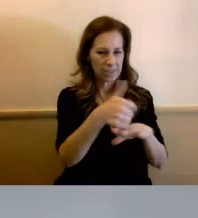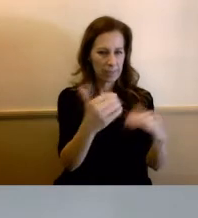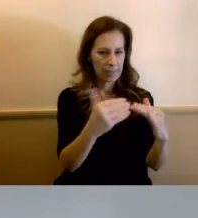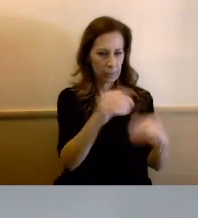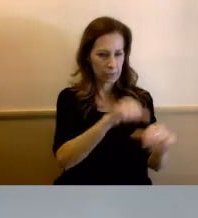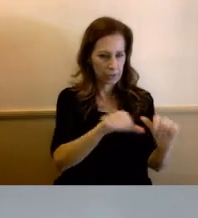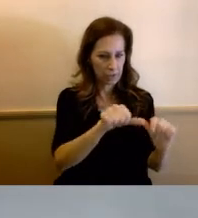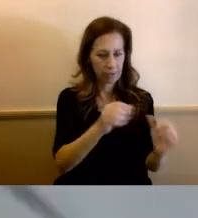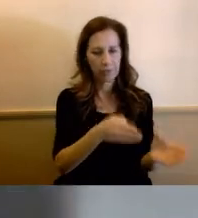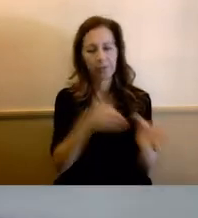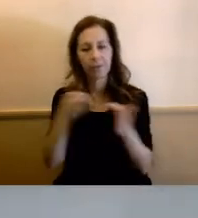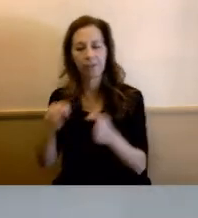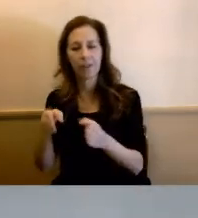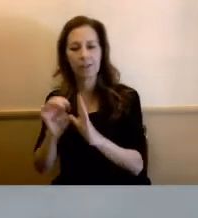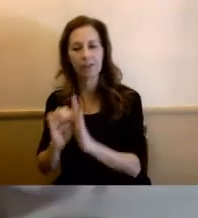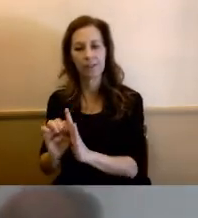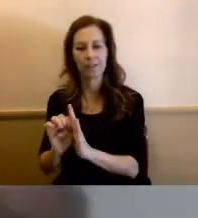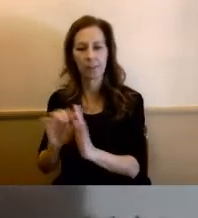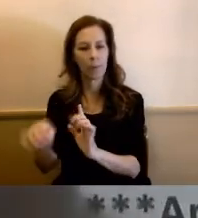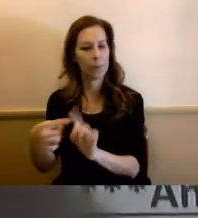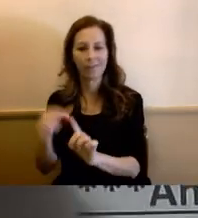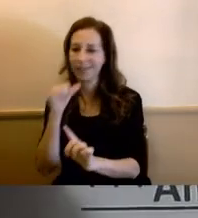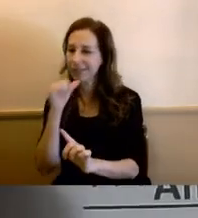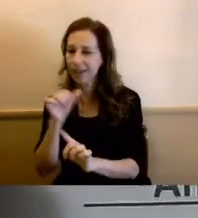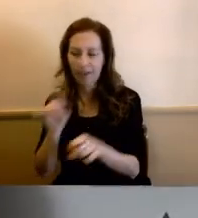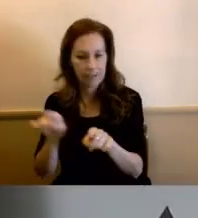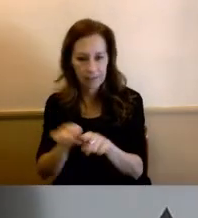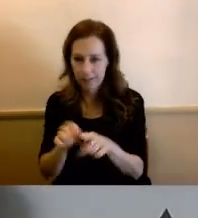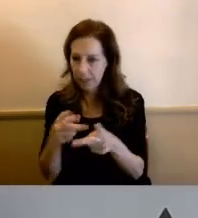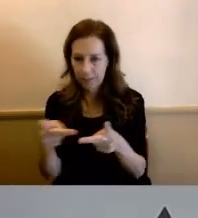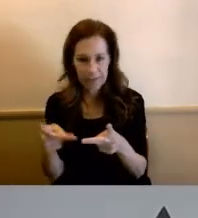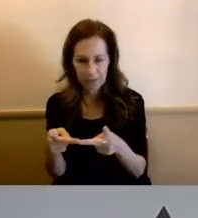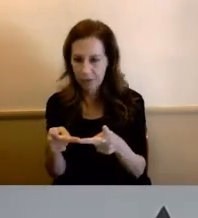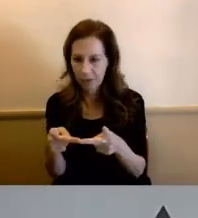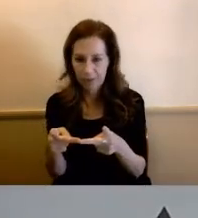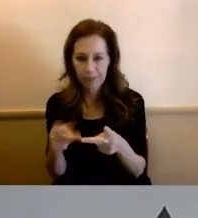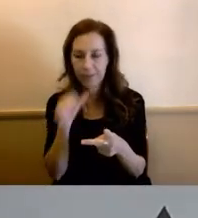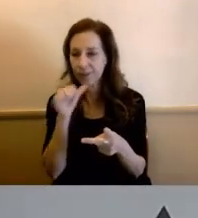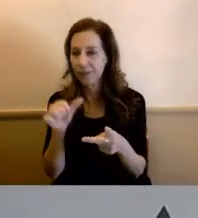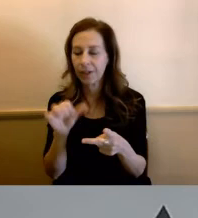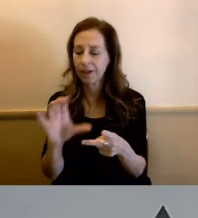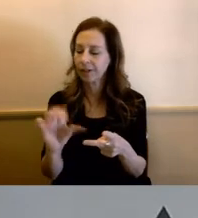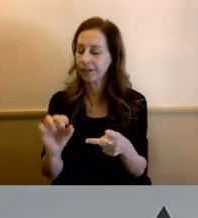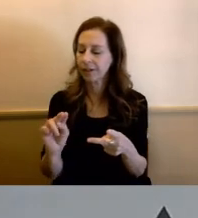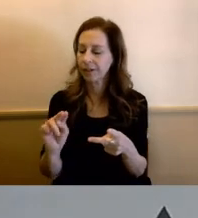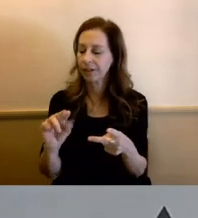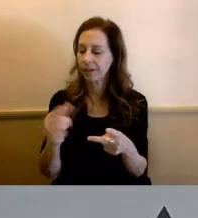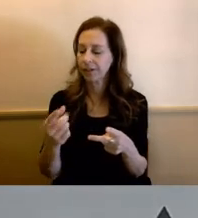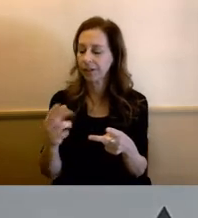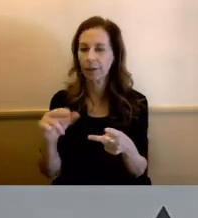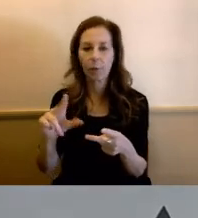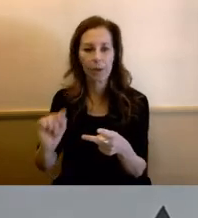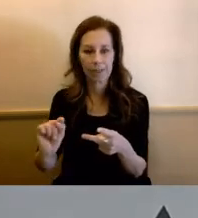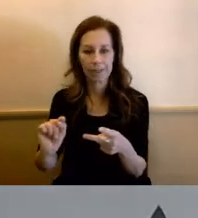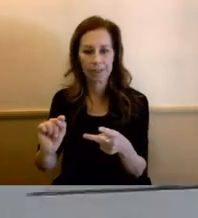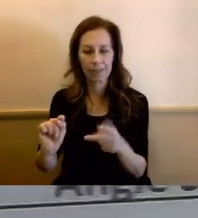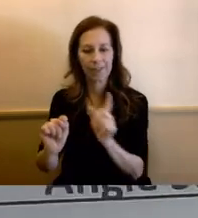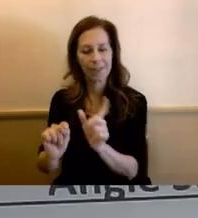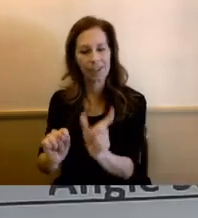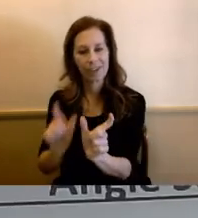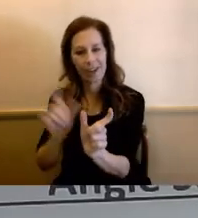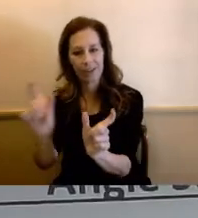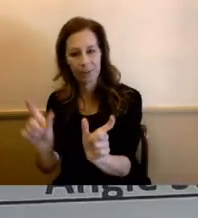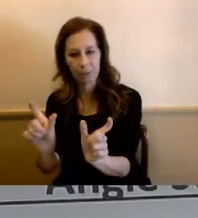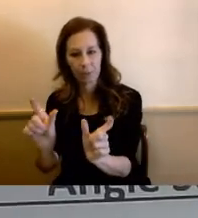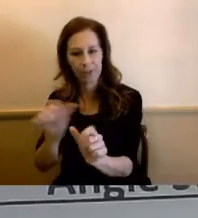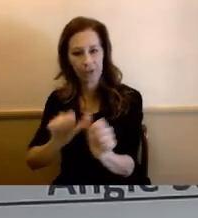example of when they're not in the same position, they're not congruent, they're adjacent, they're right next to each other, so you would have